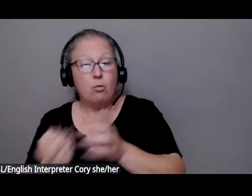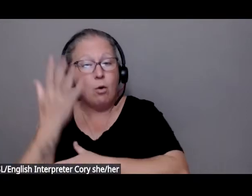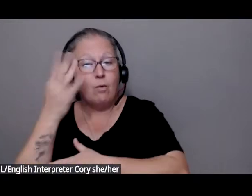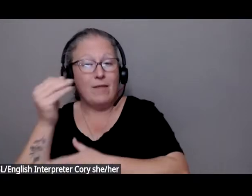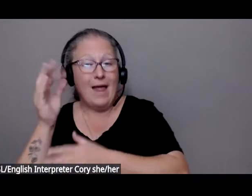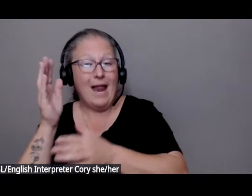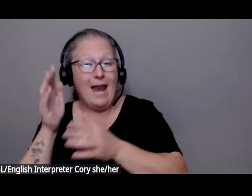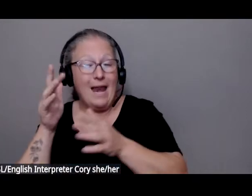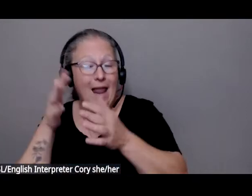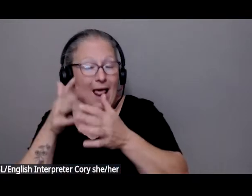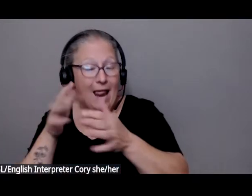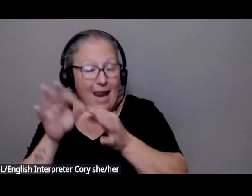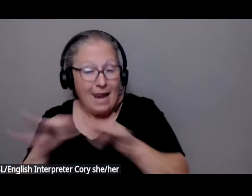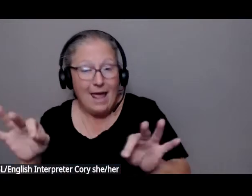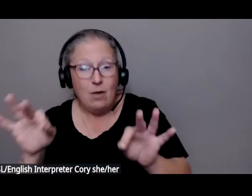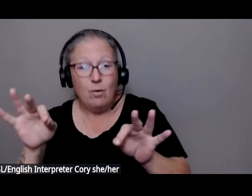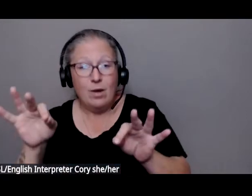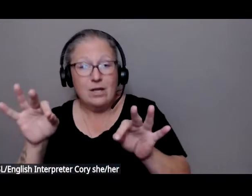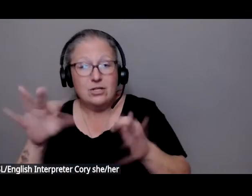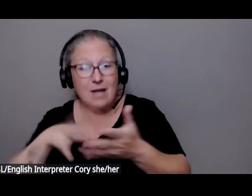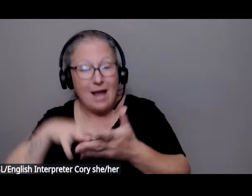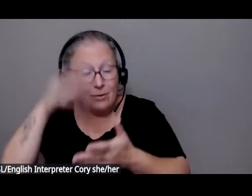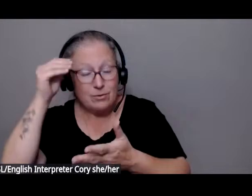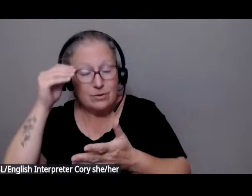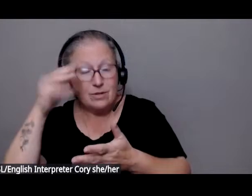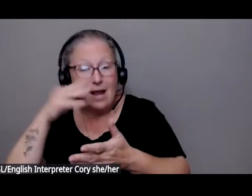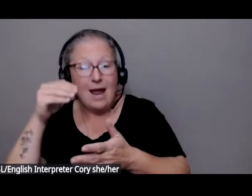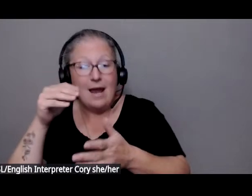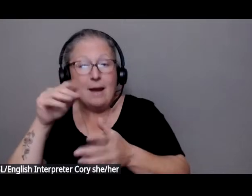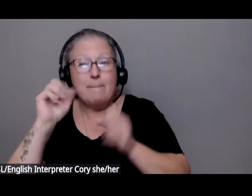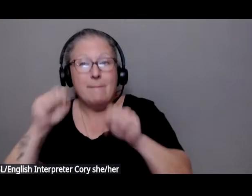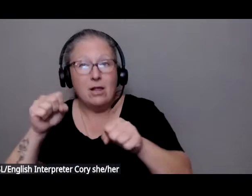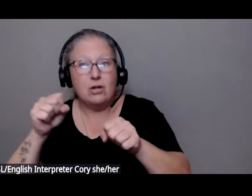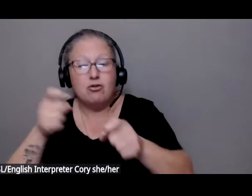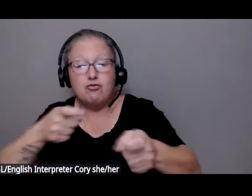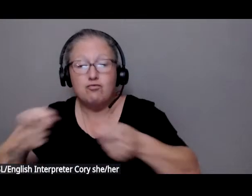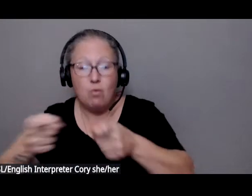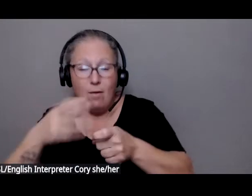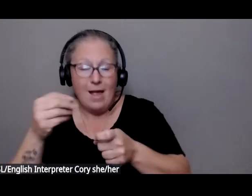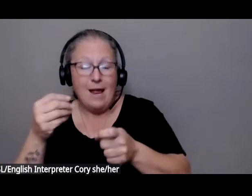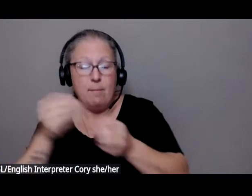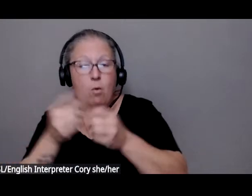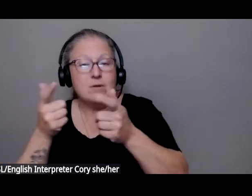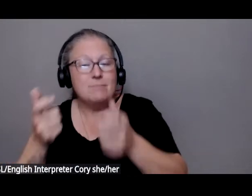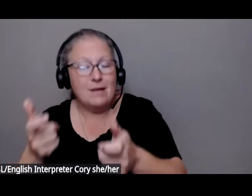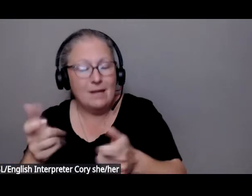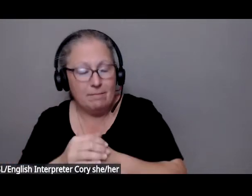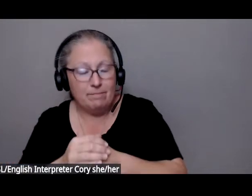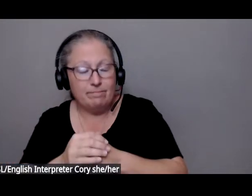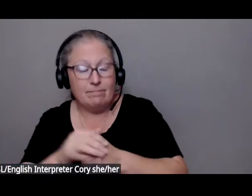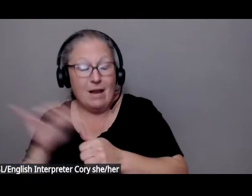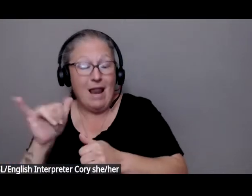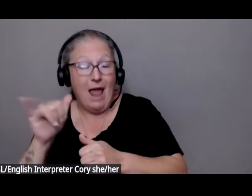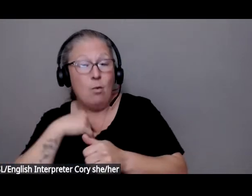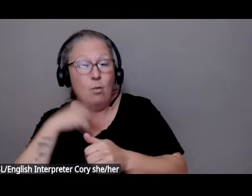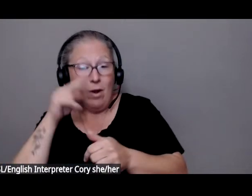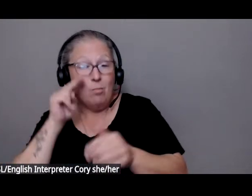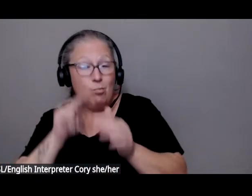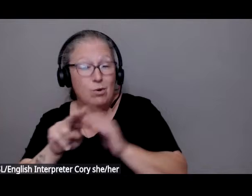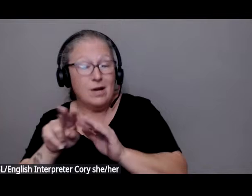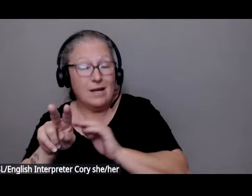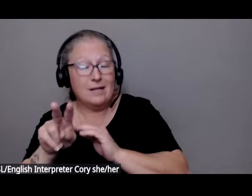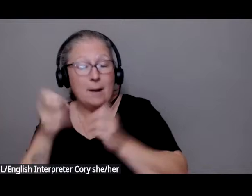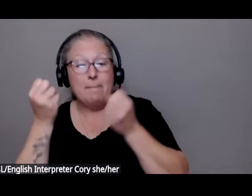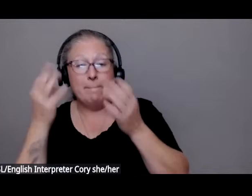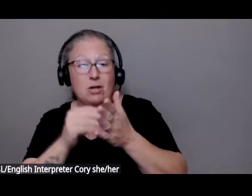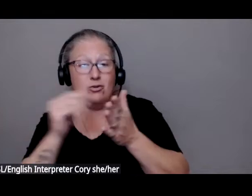acquisition that are beyond our ability to control or speed up. As predicted, many of our students,